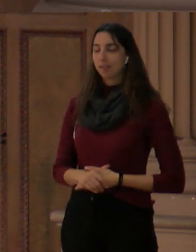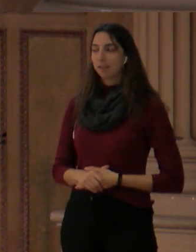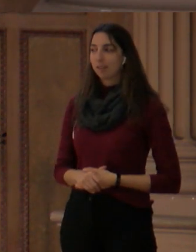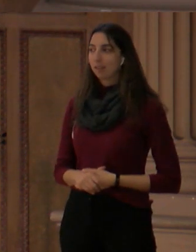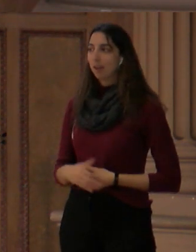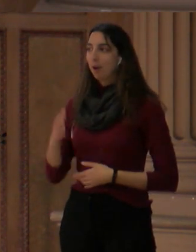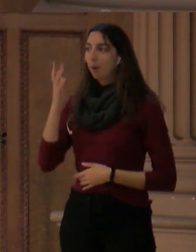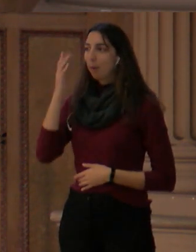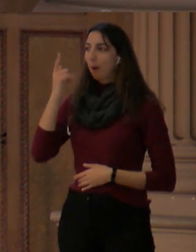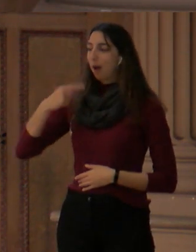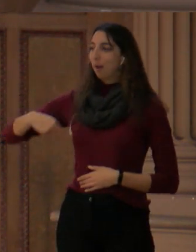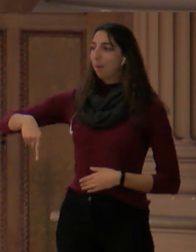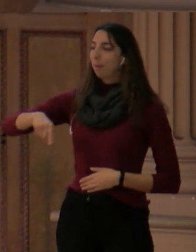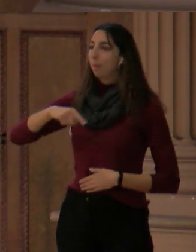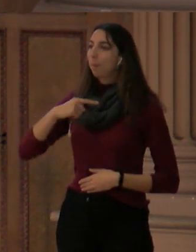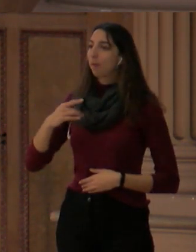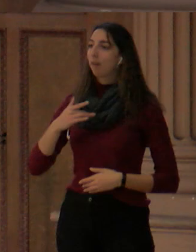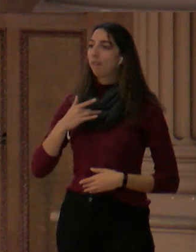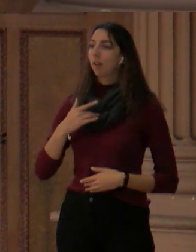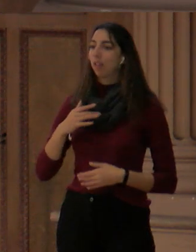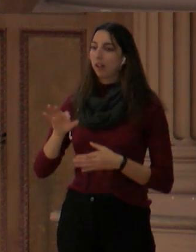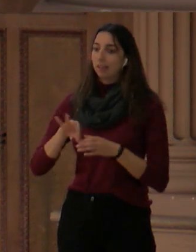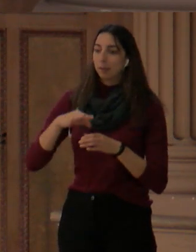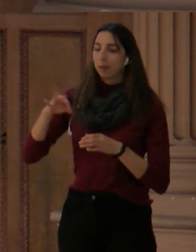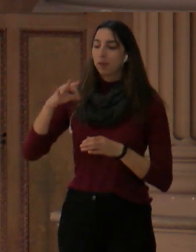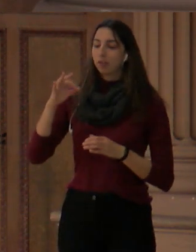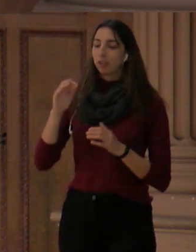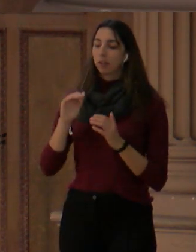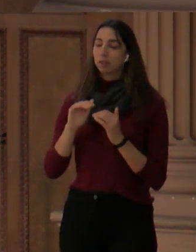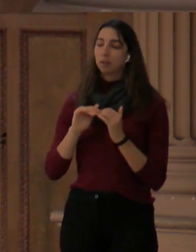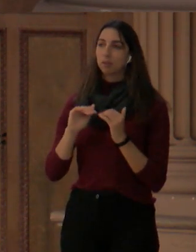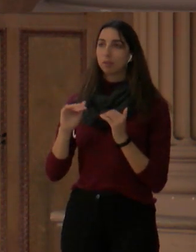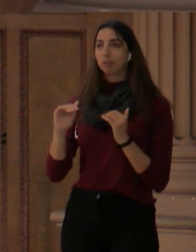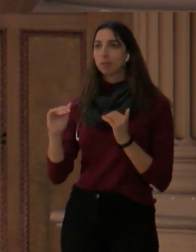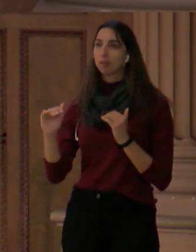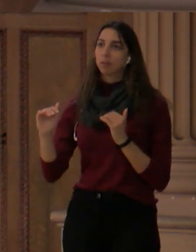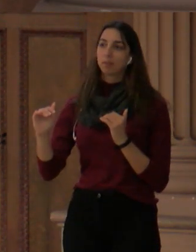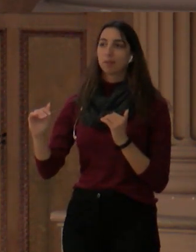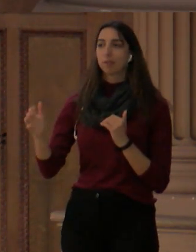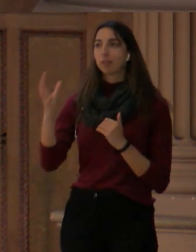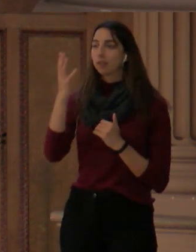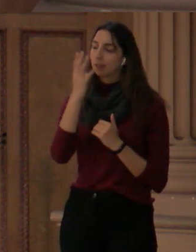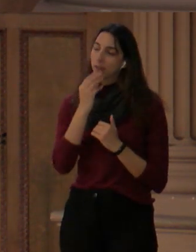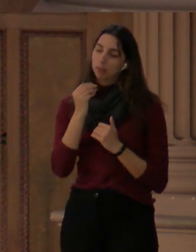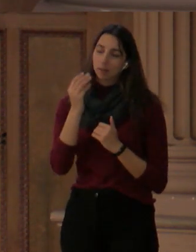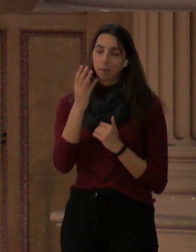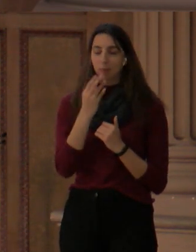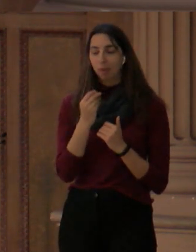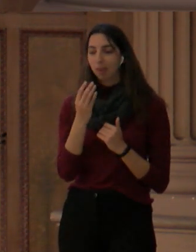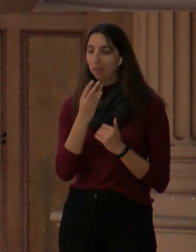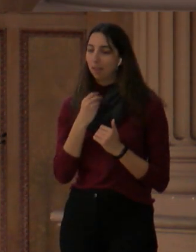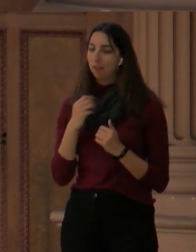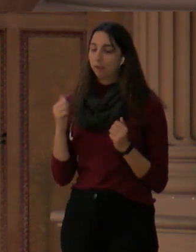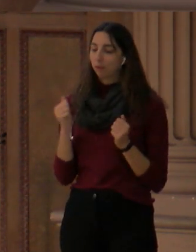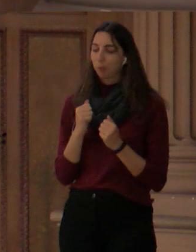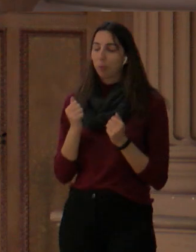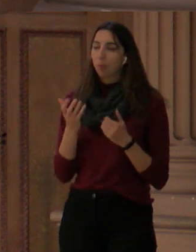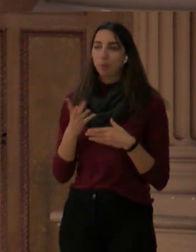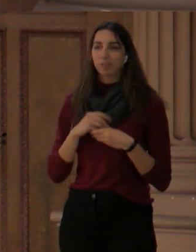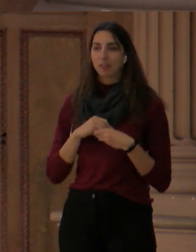Why am I, why are we so often so spiritually indifferent and asleep and cold?